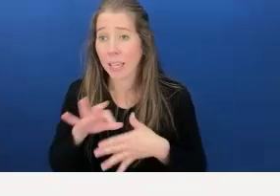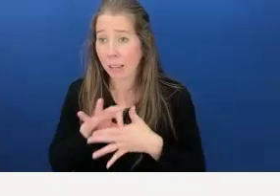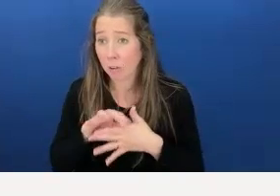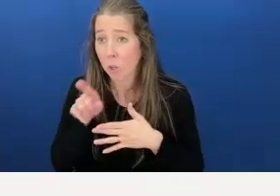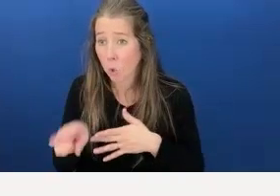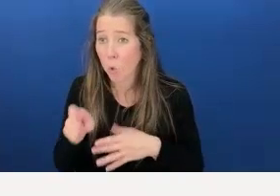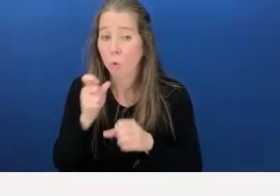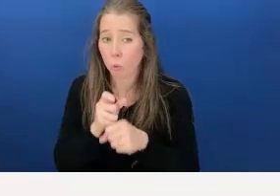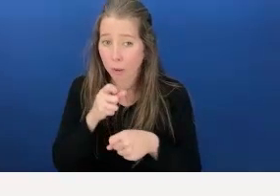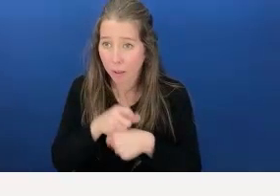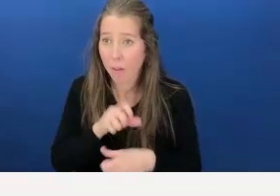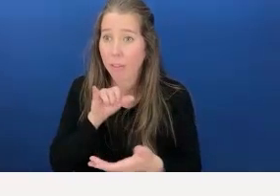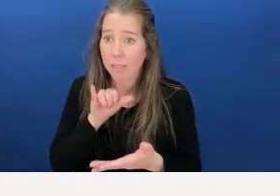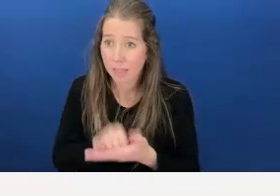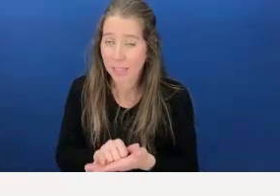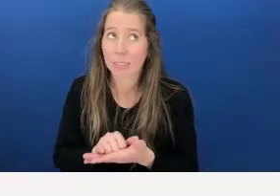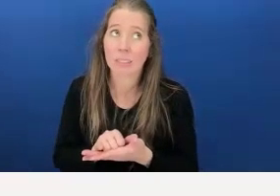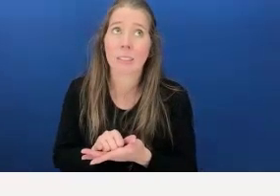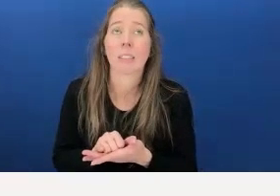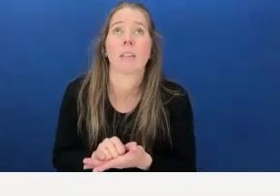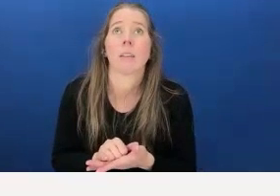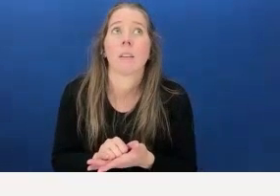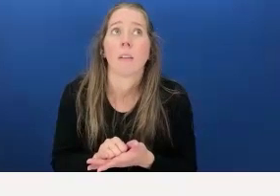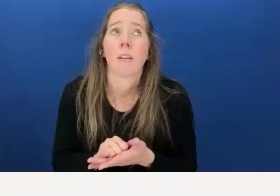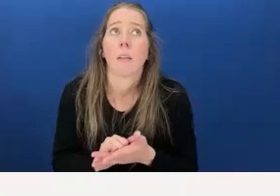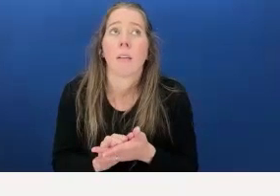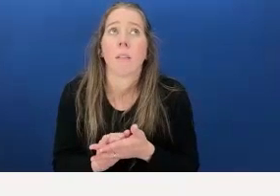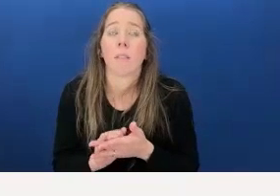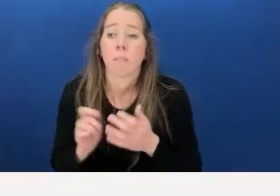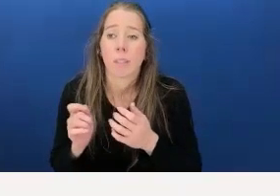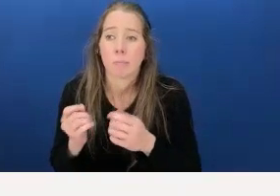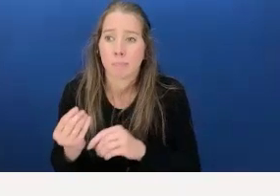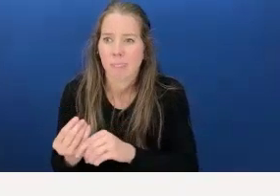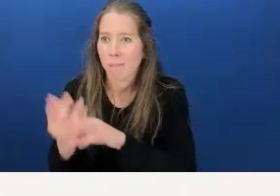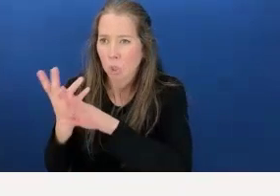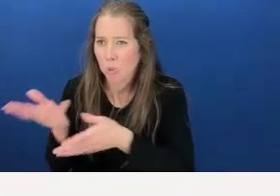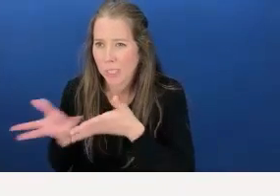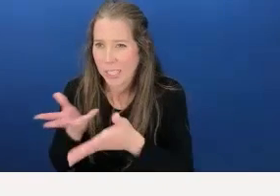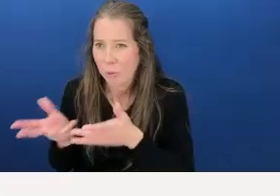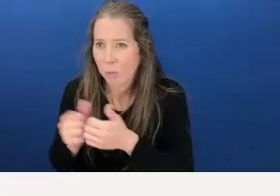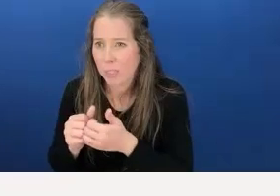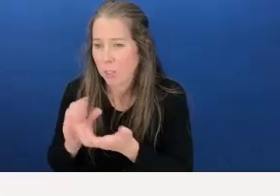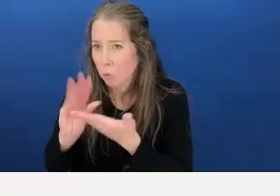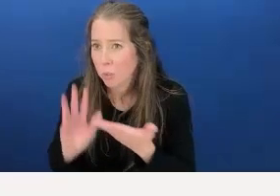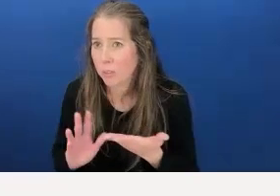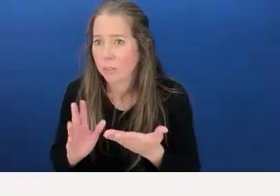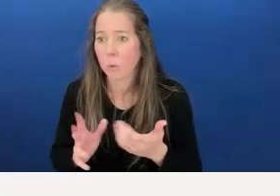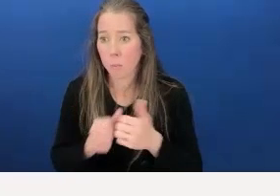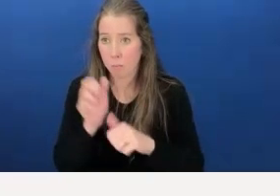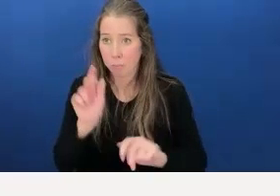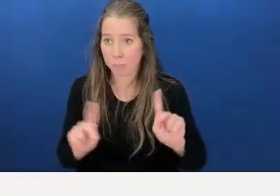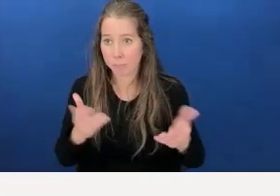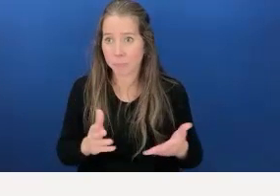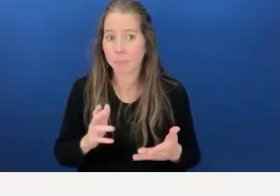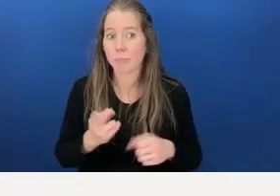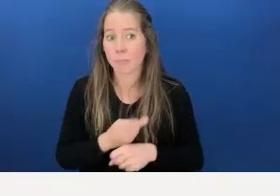that is virtually interacted with by students. So most people here use Canvas,